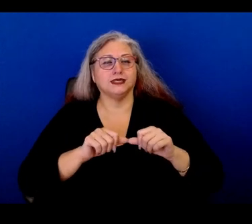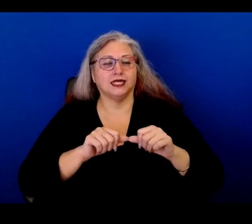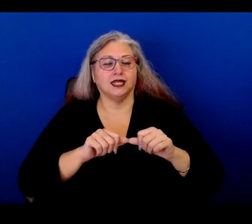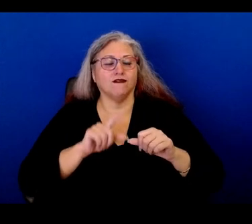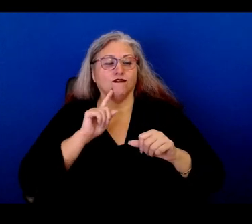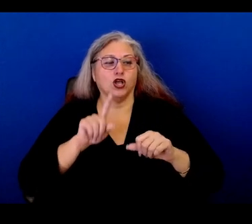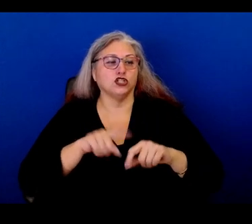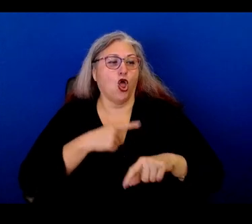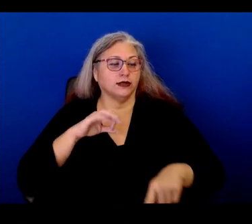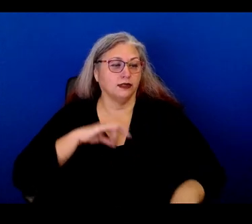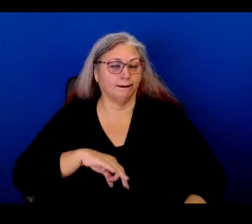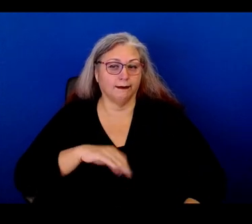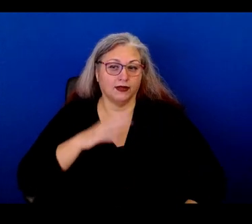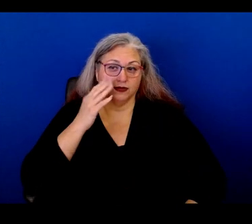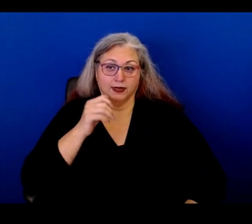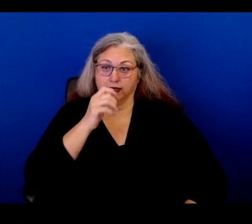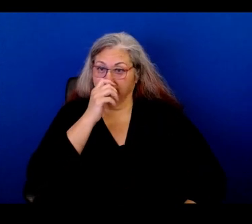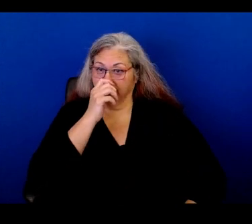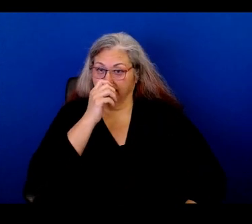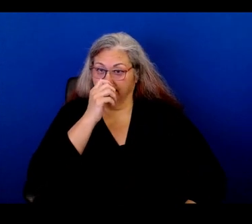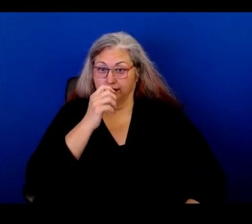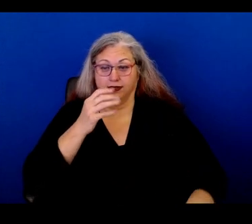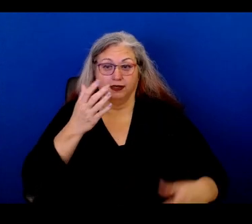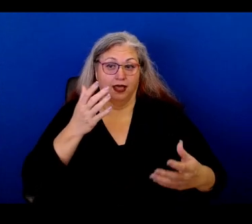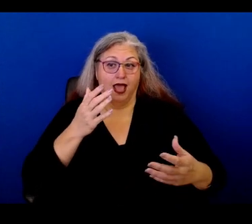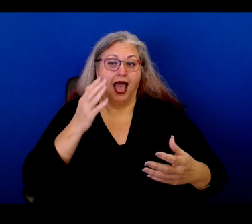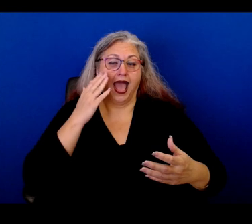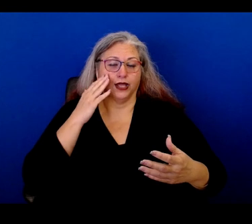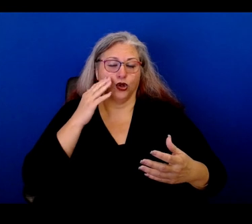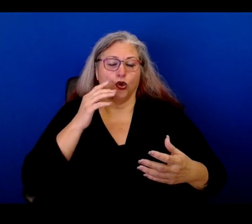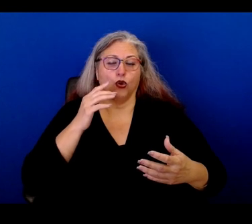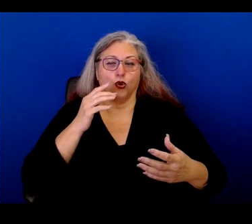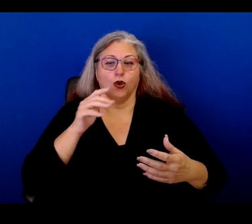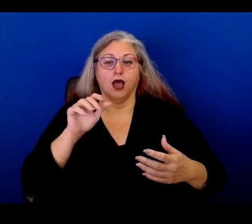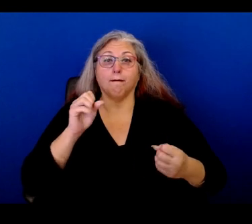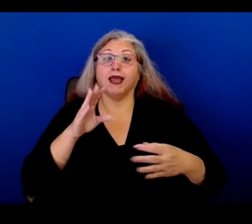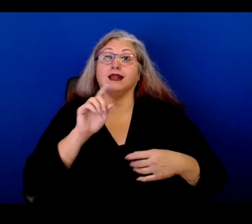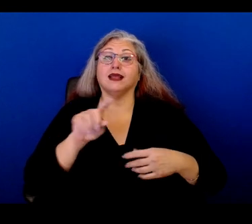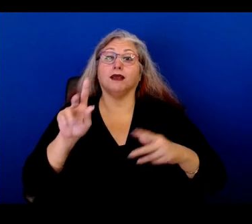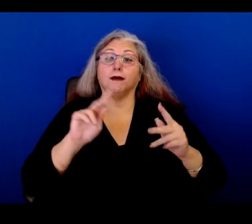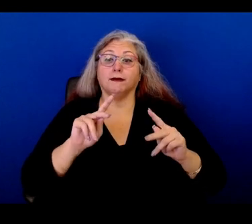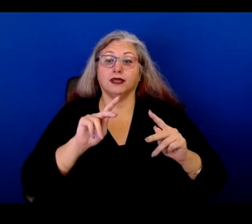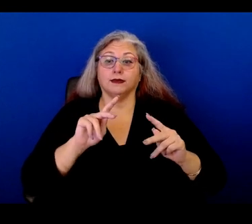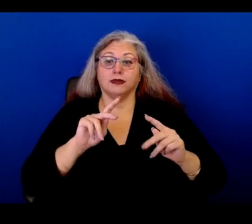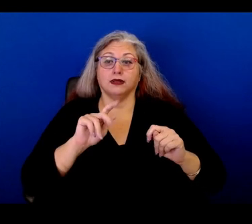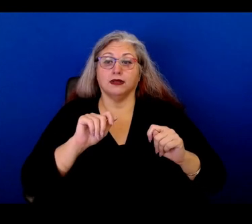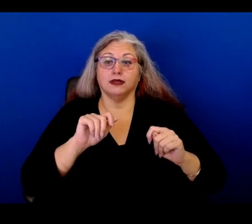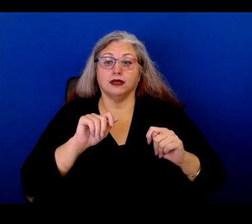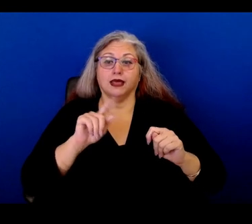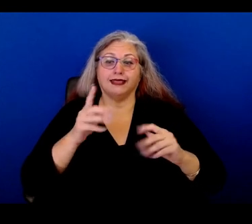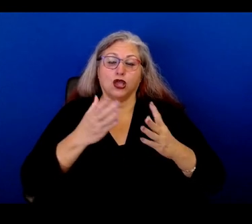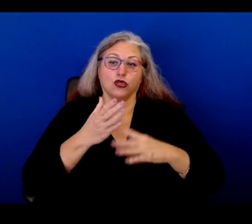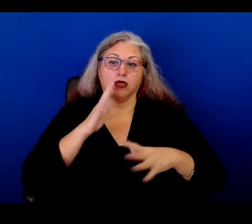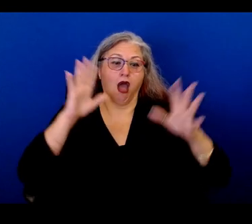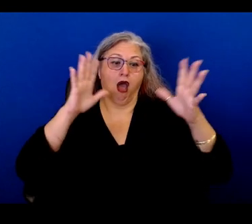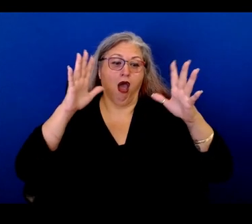lasts, you know, because the other thing is, I know that a lot of people go through and they're